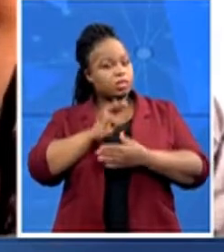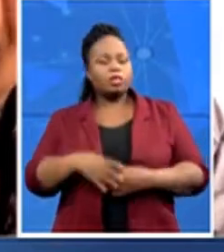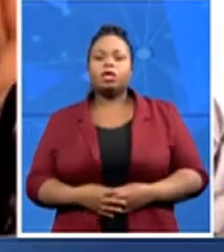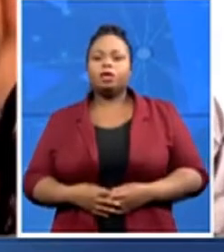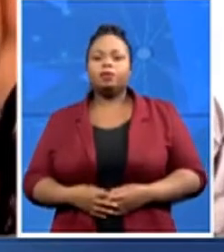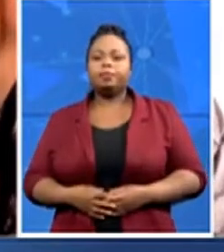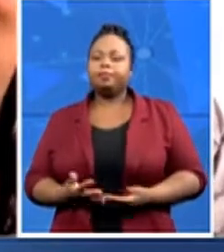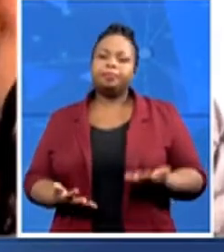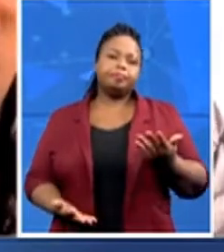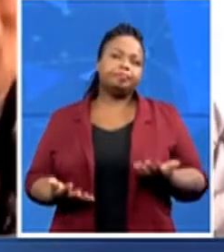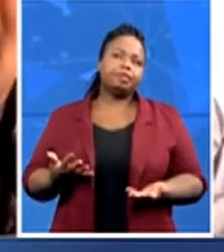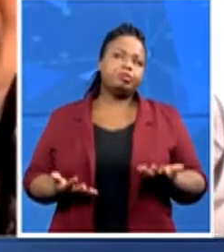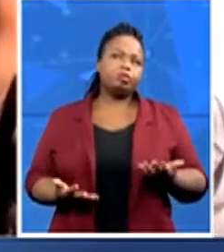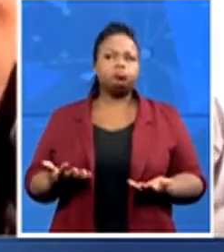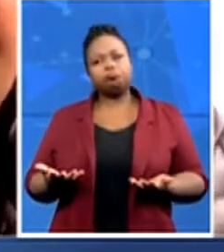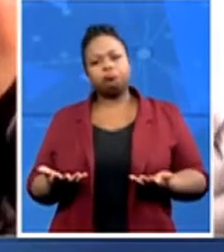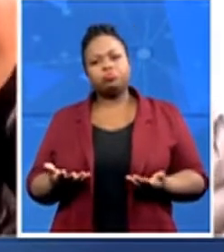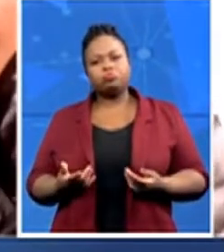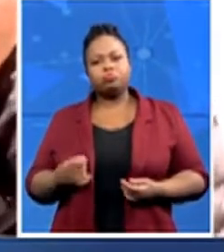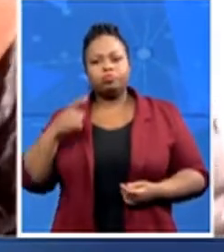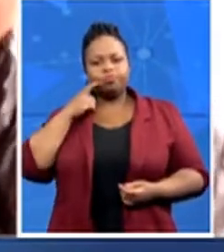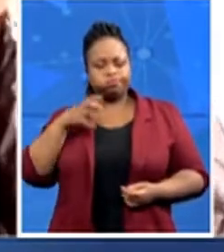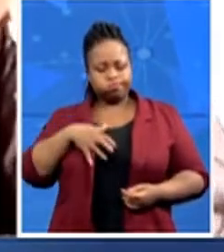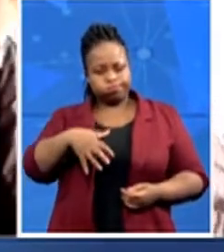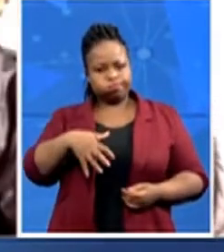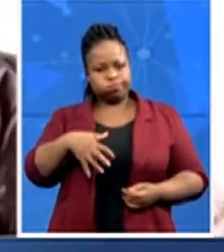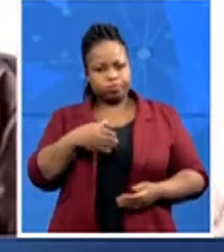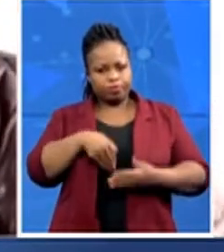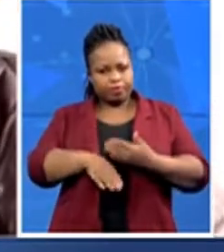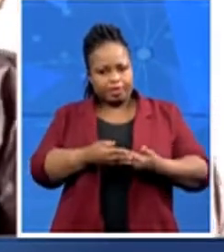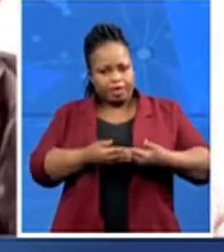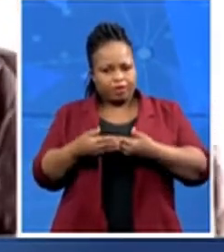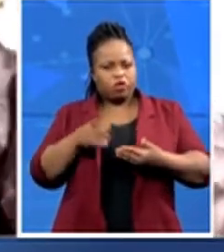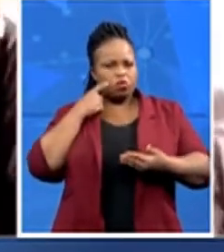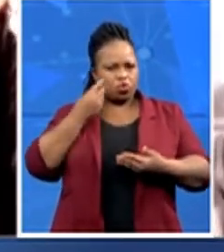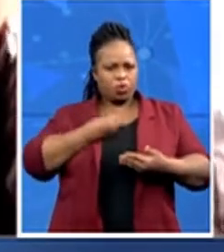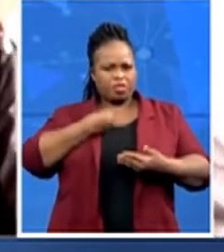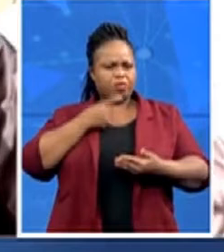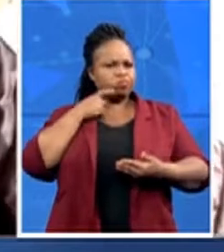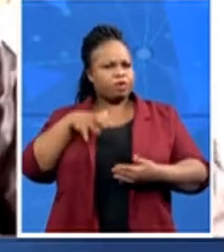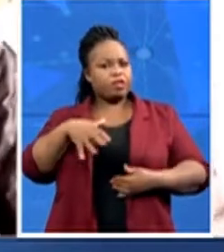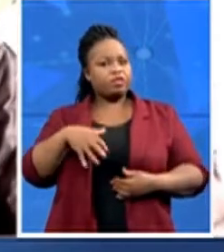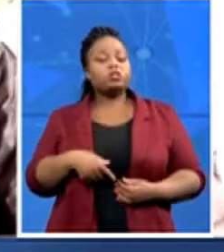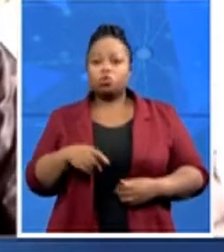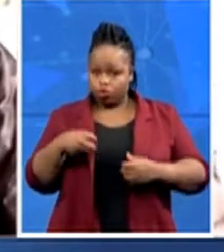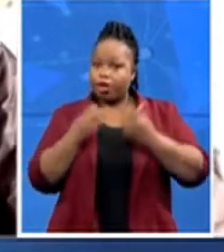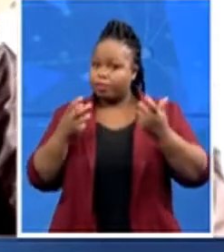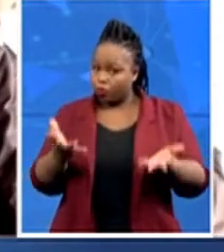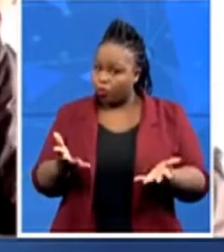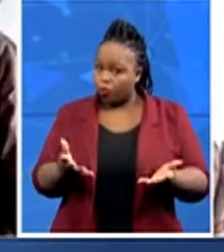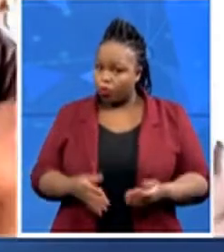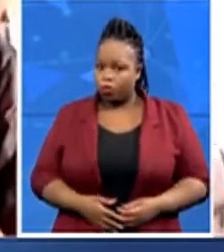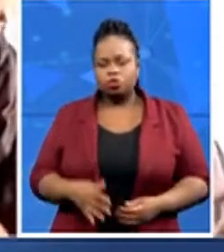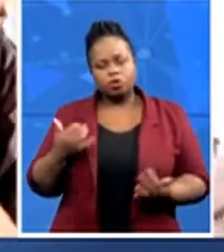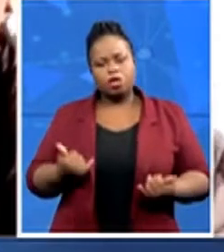got a child, and we keep on saying it's teenage pregnancies, that's not teenage pregnancy, it's tertiary rape. So we addressing those cases,